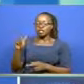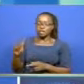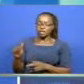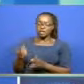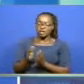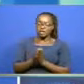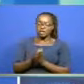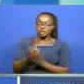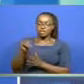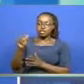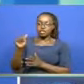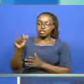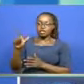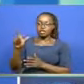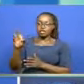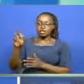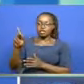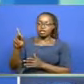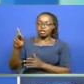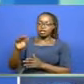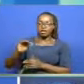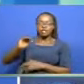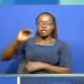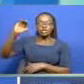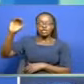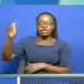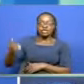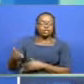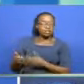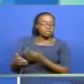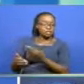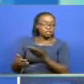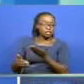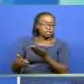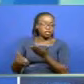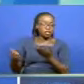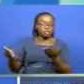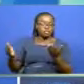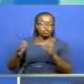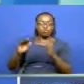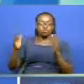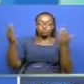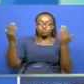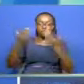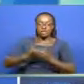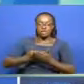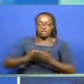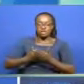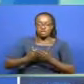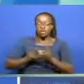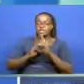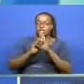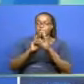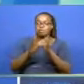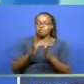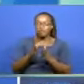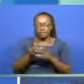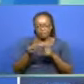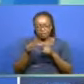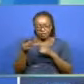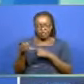by hills and, of course, tonight on the magical scenes. Irene Muchuma ventured out and ended